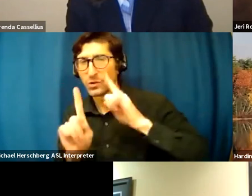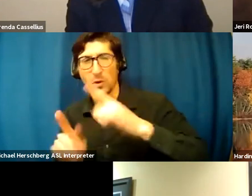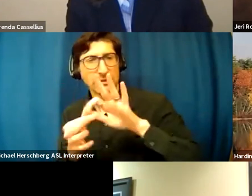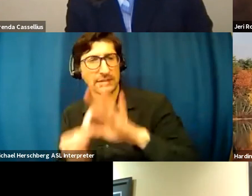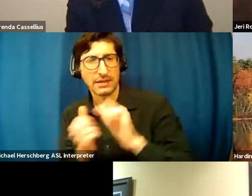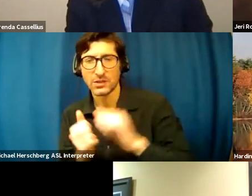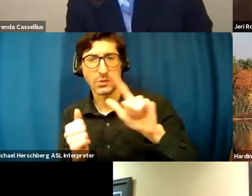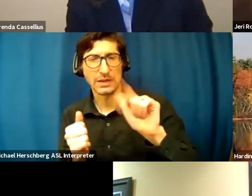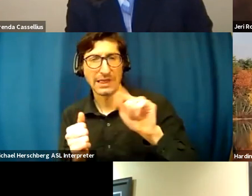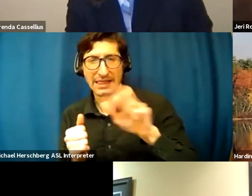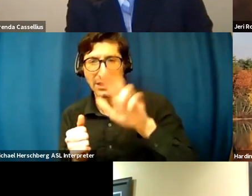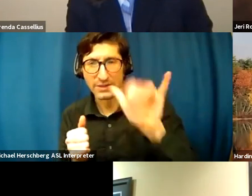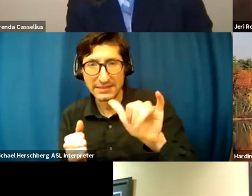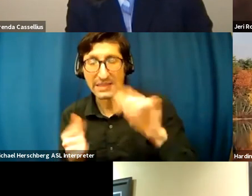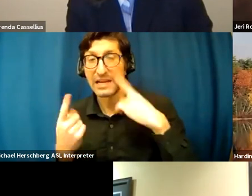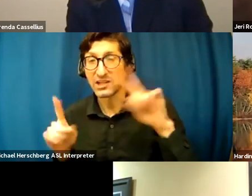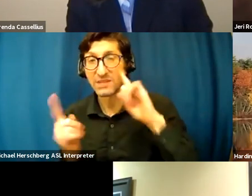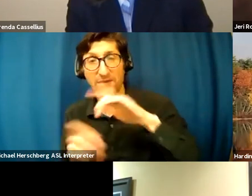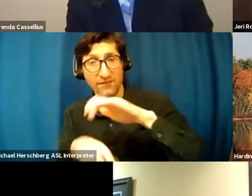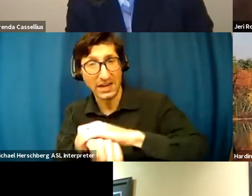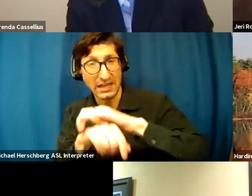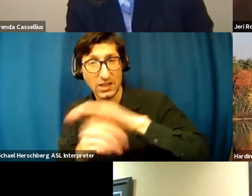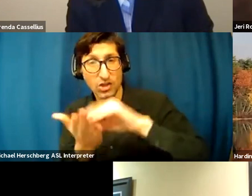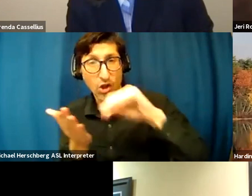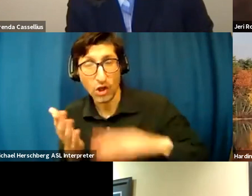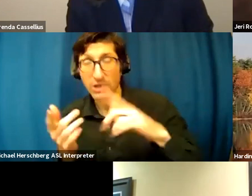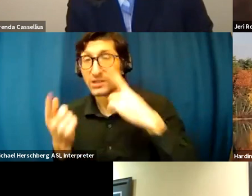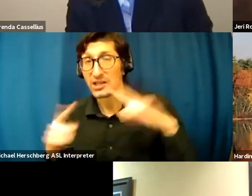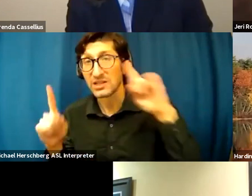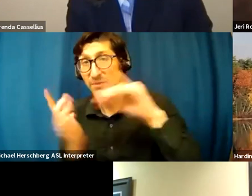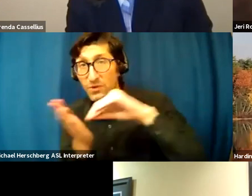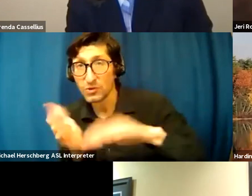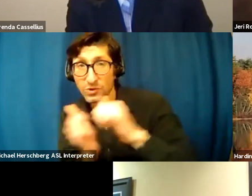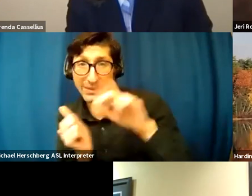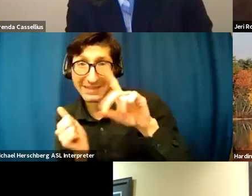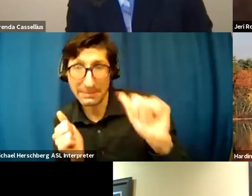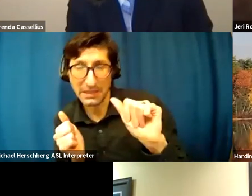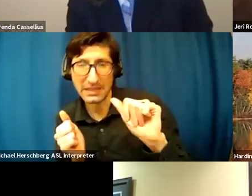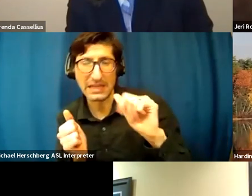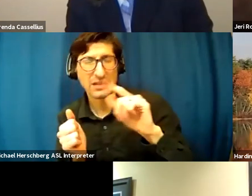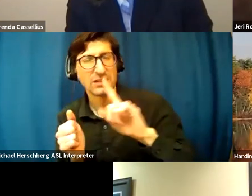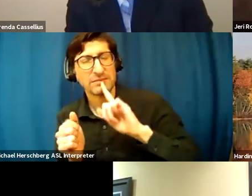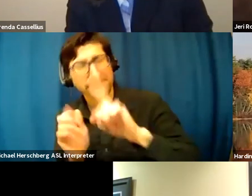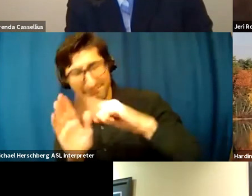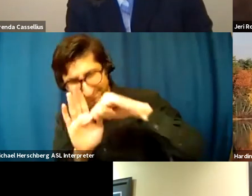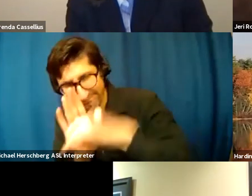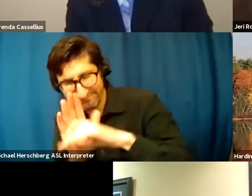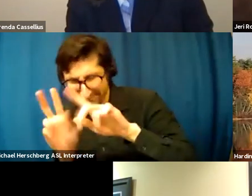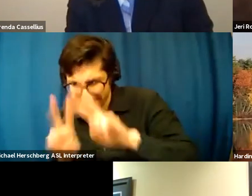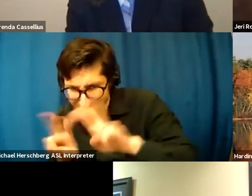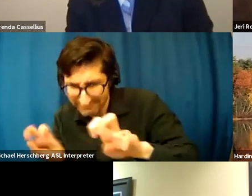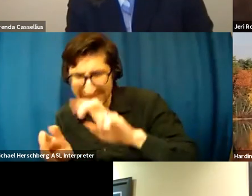achievement for English learners, achievement for students with disabilities, critical thinking with math, science, and